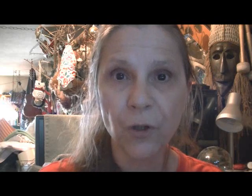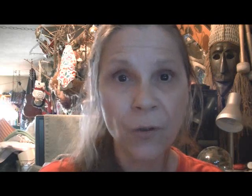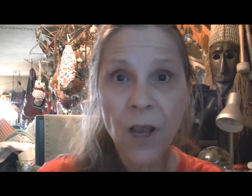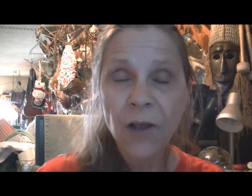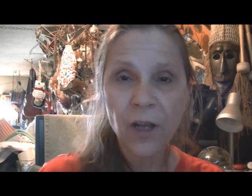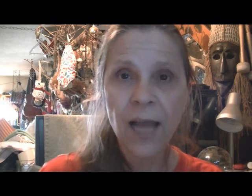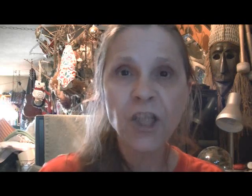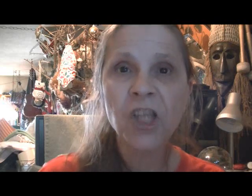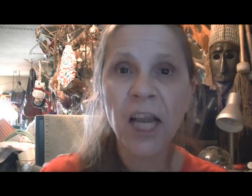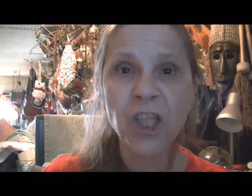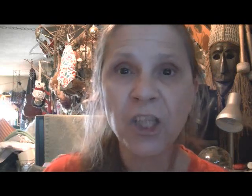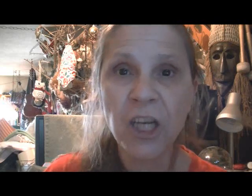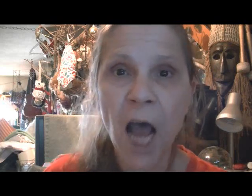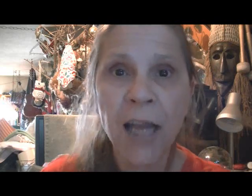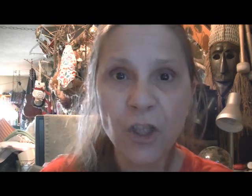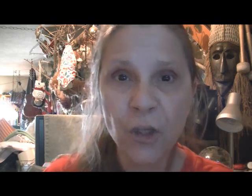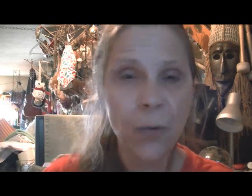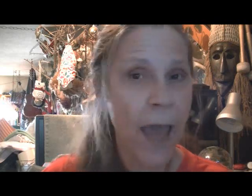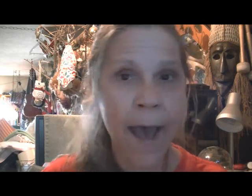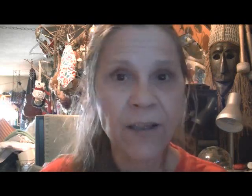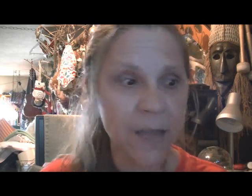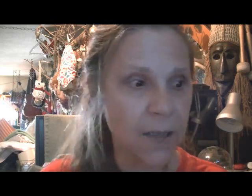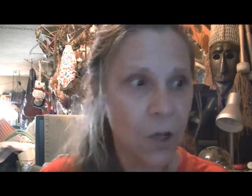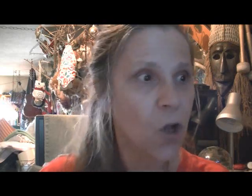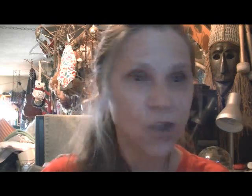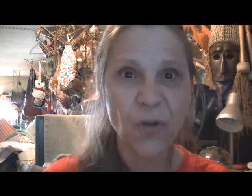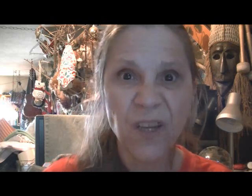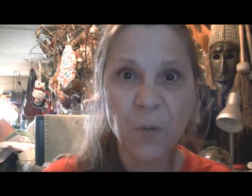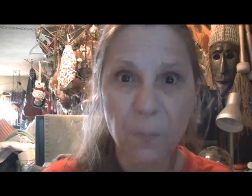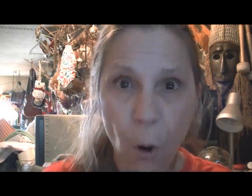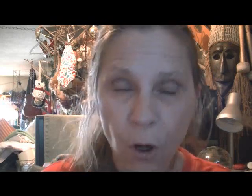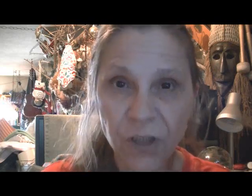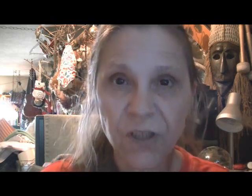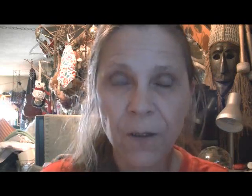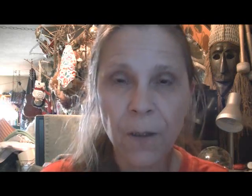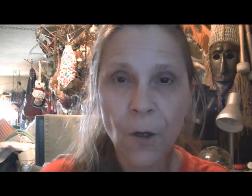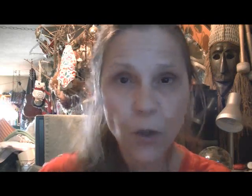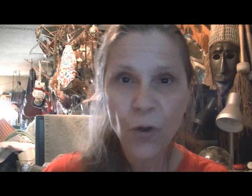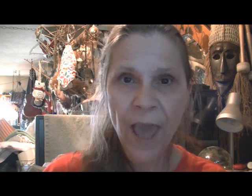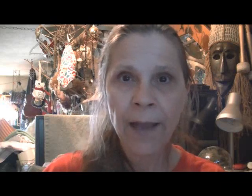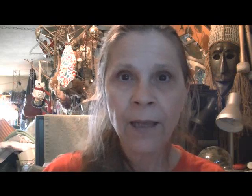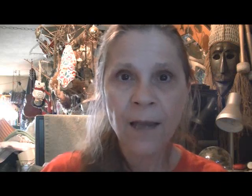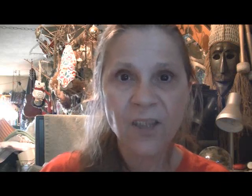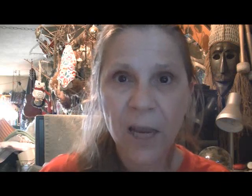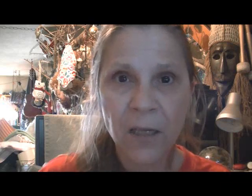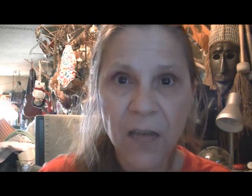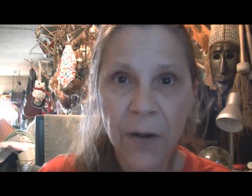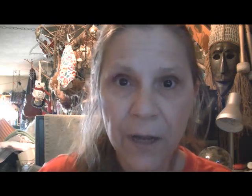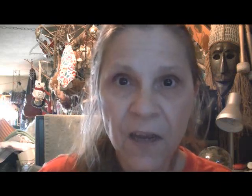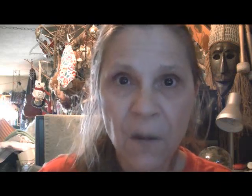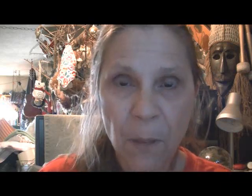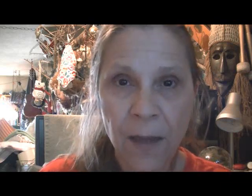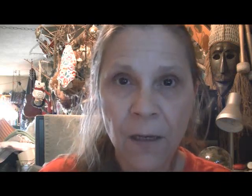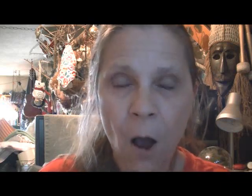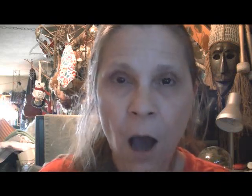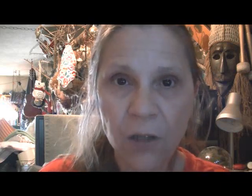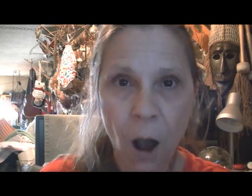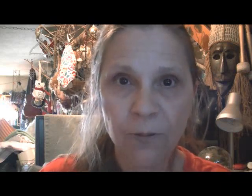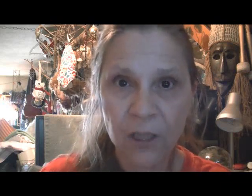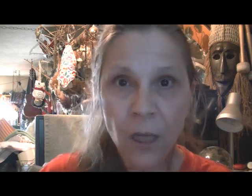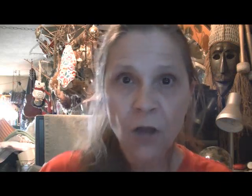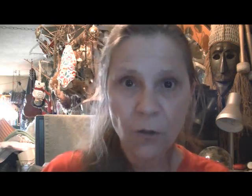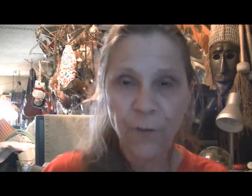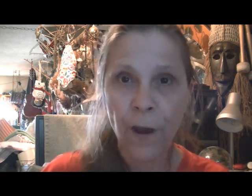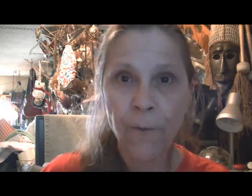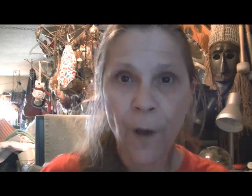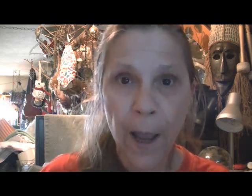get the truth. The legislation denies you access to these reports. You can't get a secondary independent